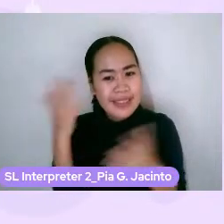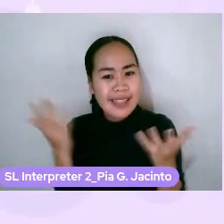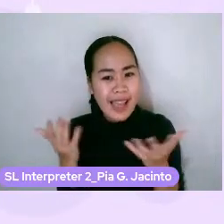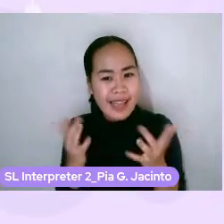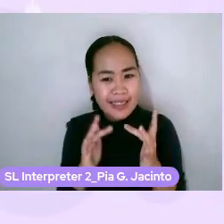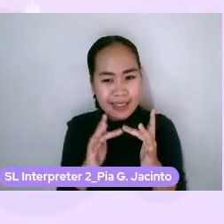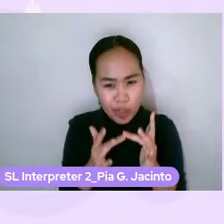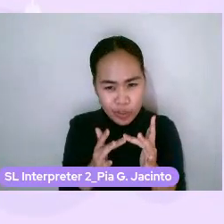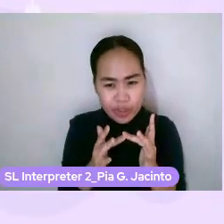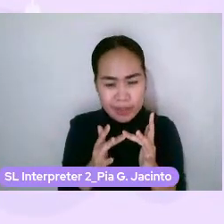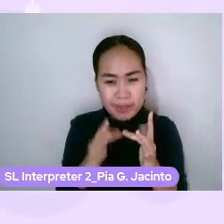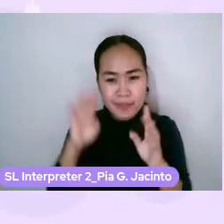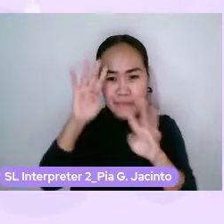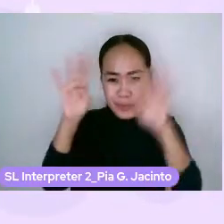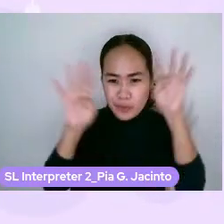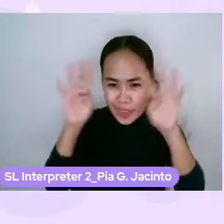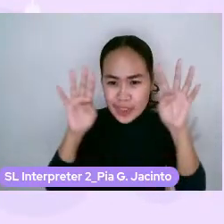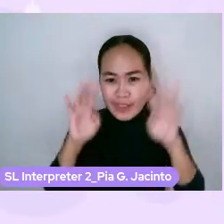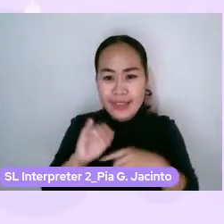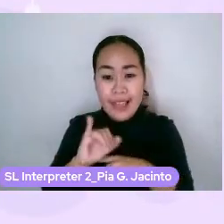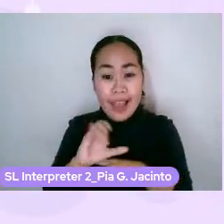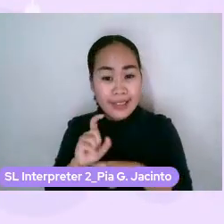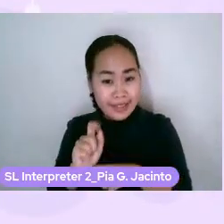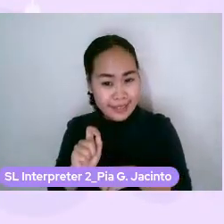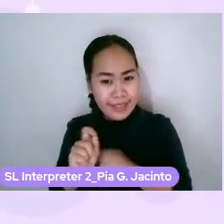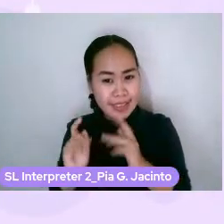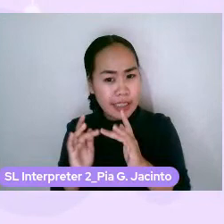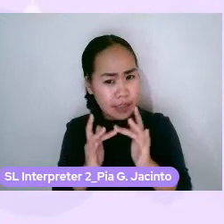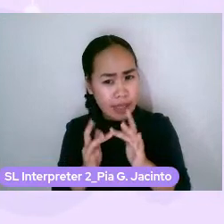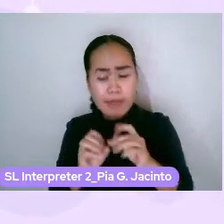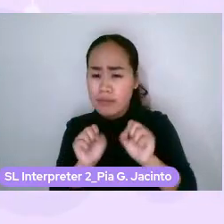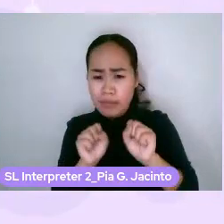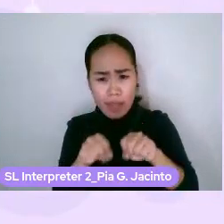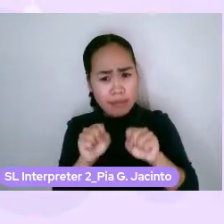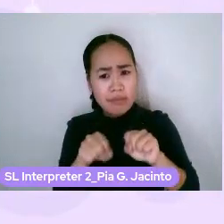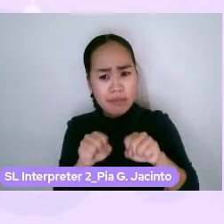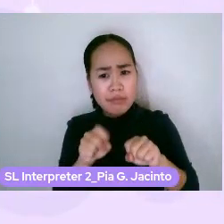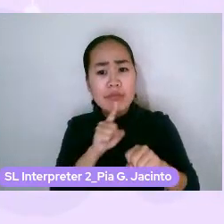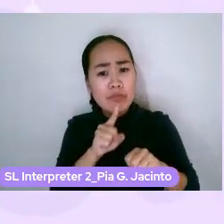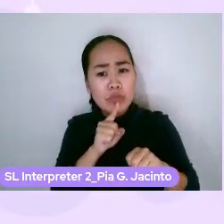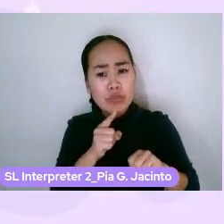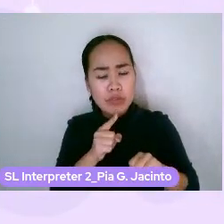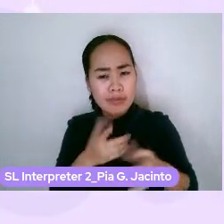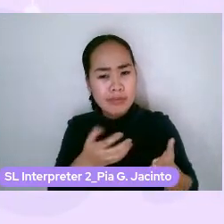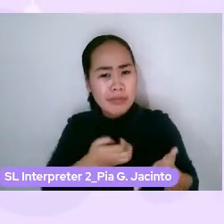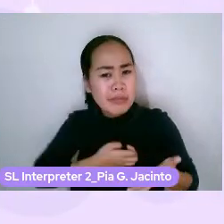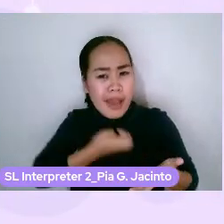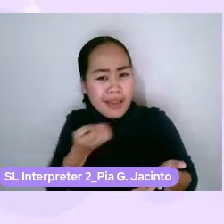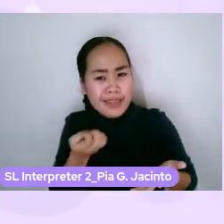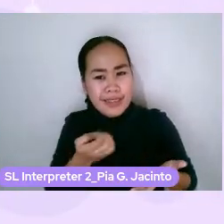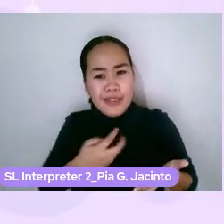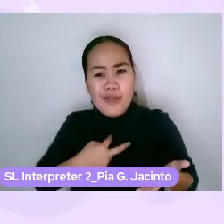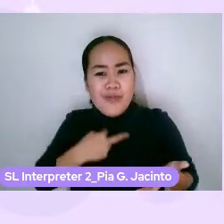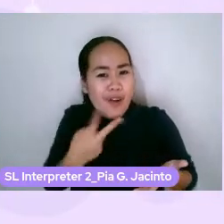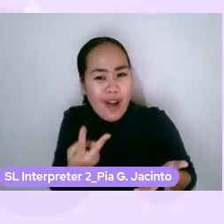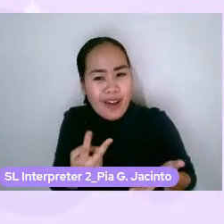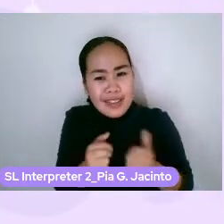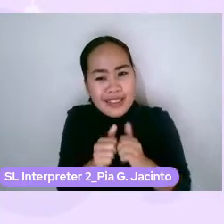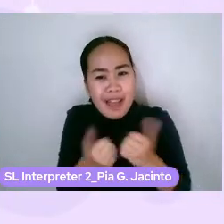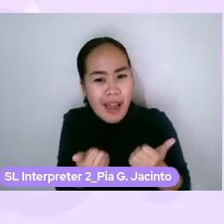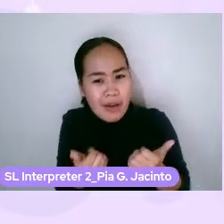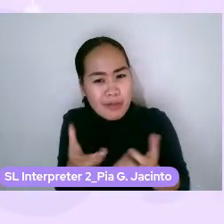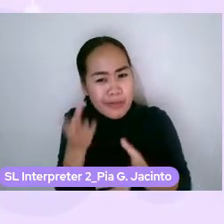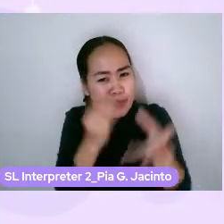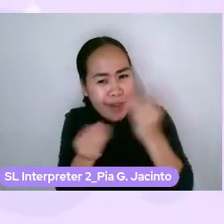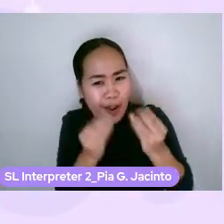and ICT. The internet can be a space where they express their voice, where they can learn, where they